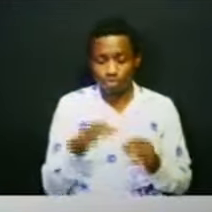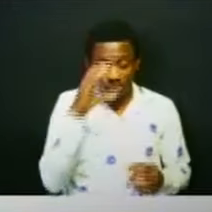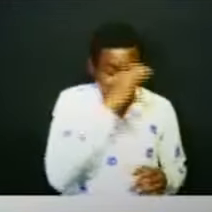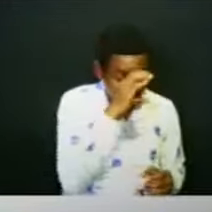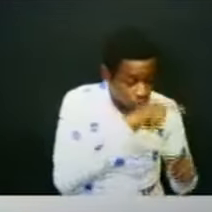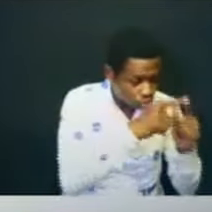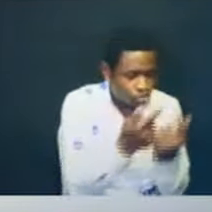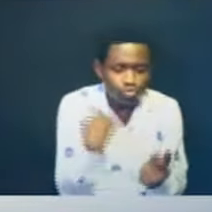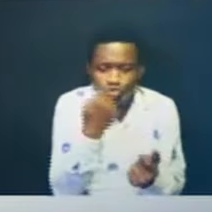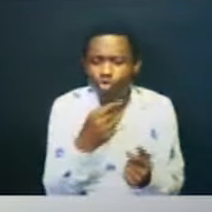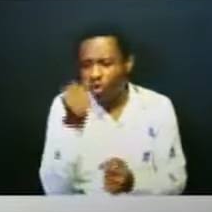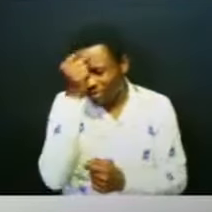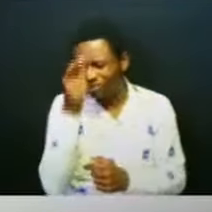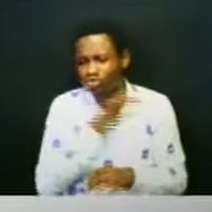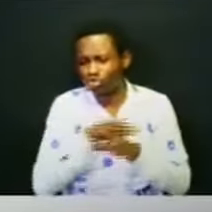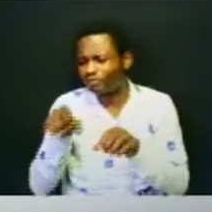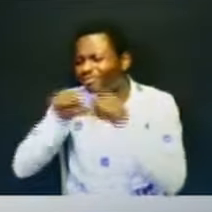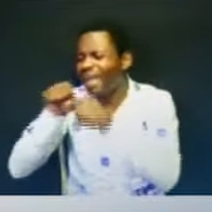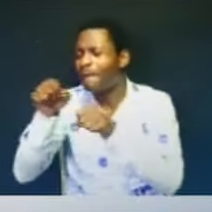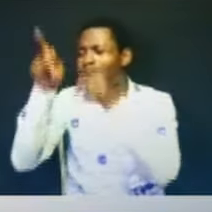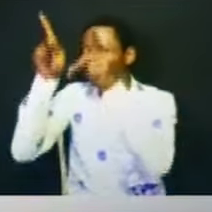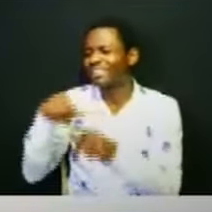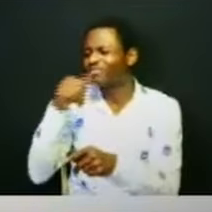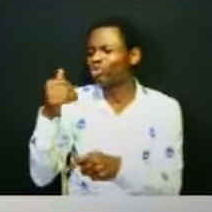you. Everyone